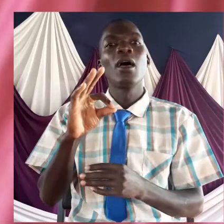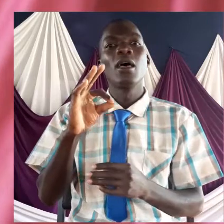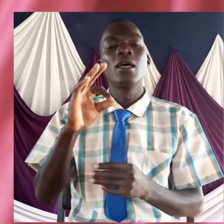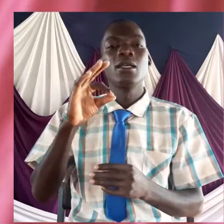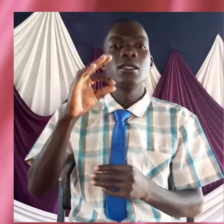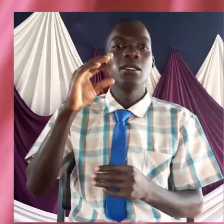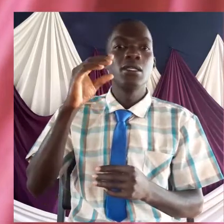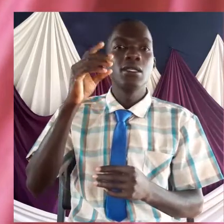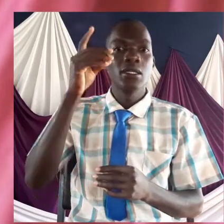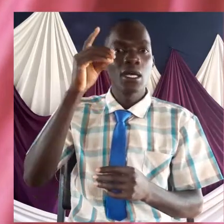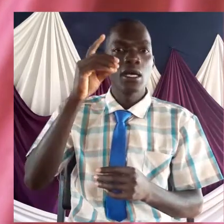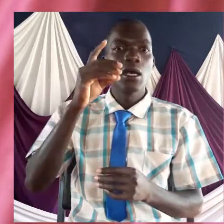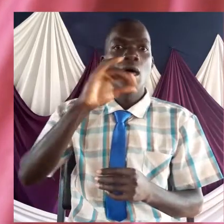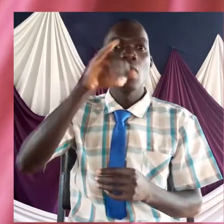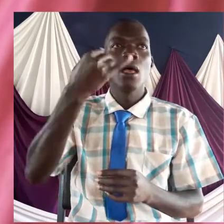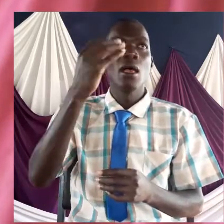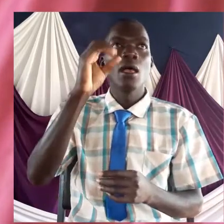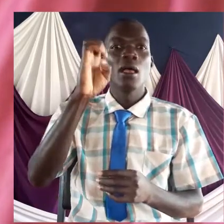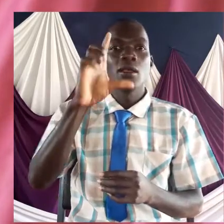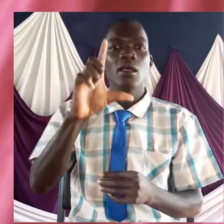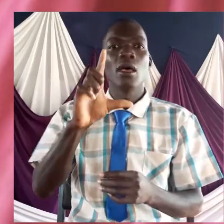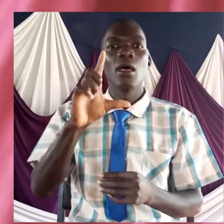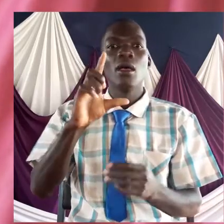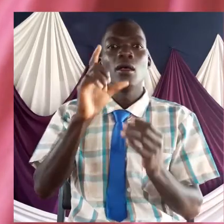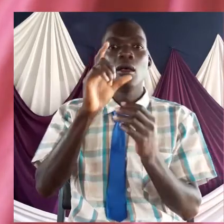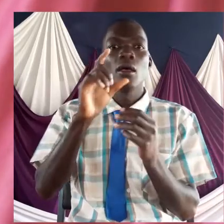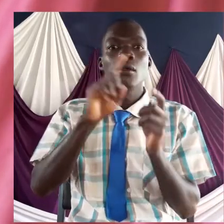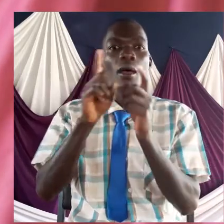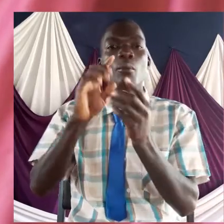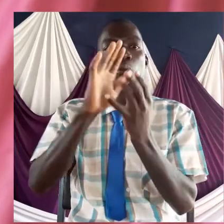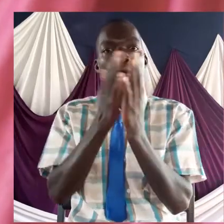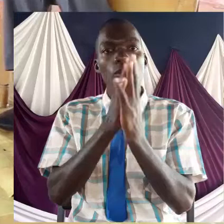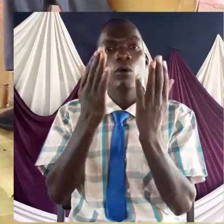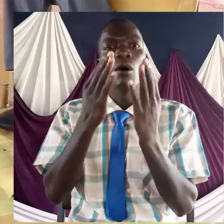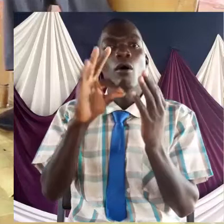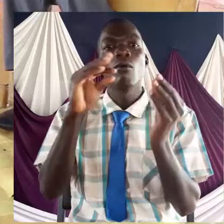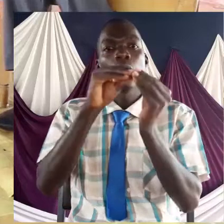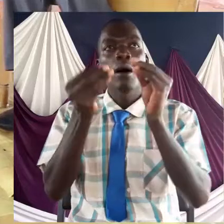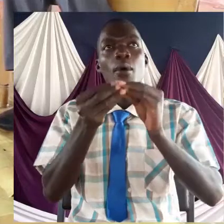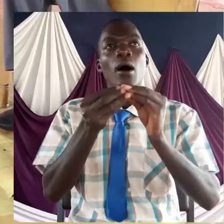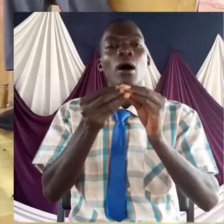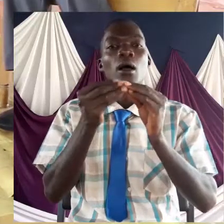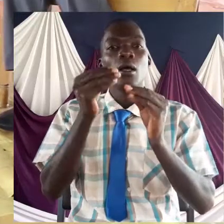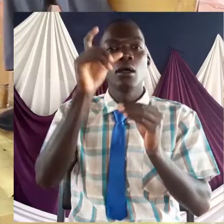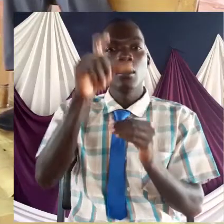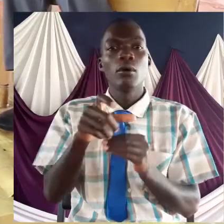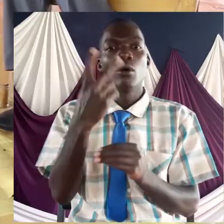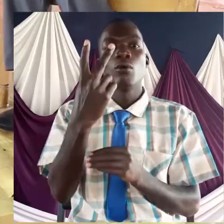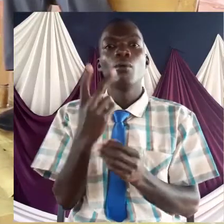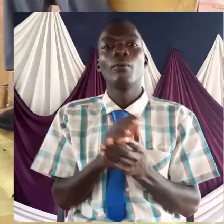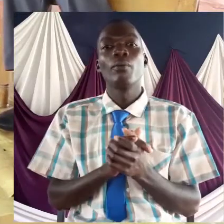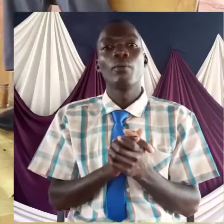chapter 4, verse 6. Right. Also the book of Numbers, chapter 14, verse 34,